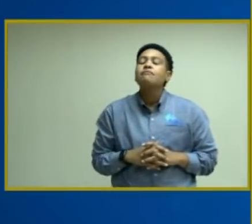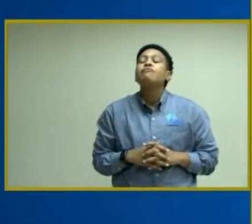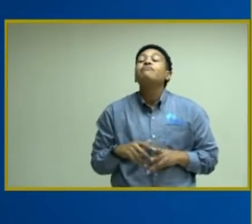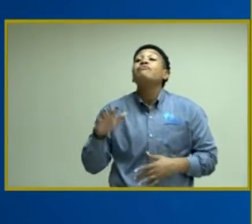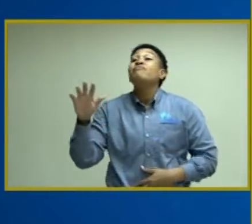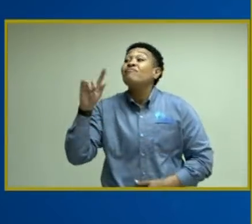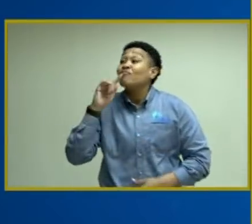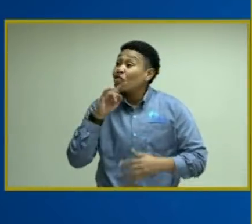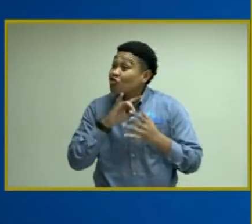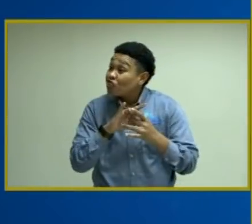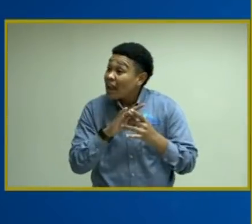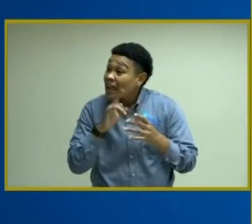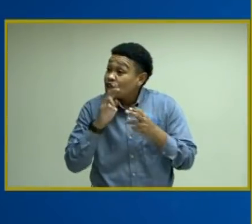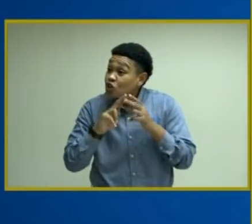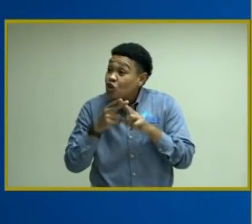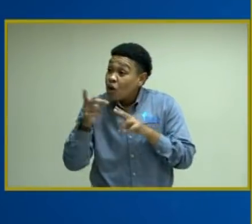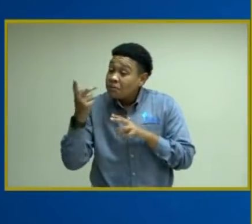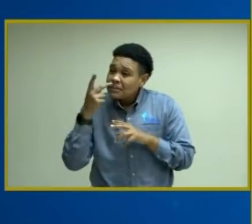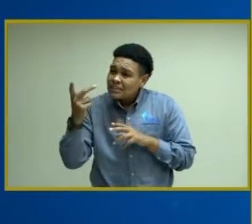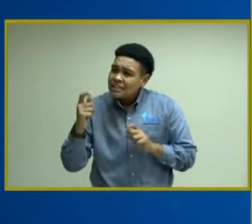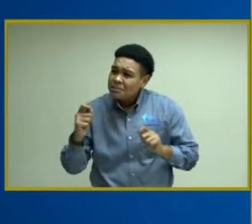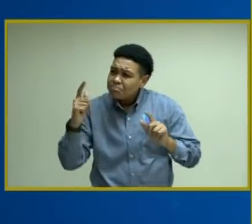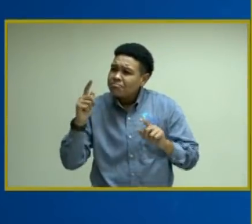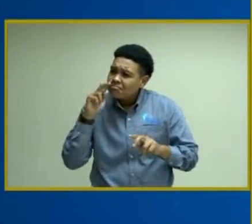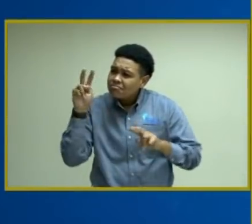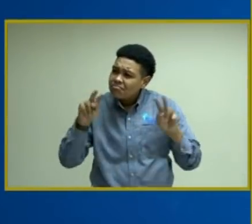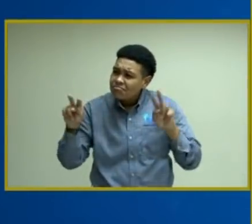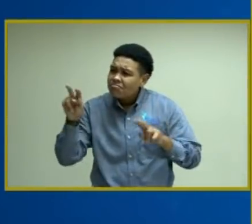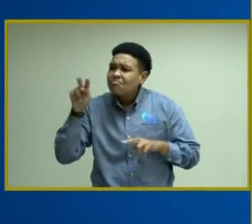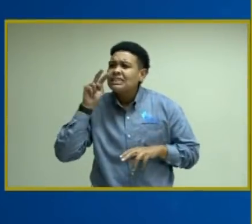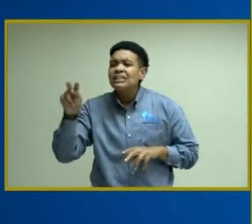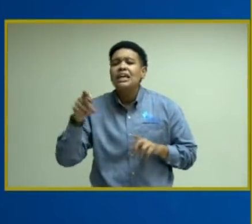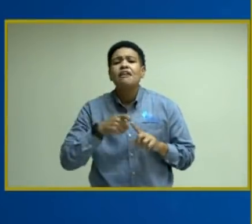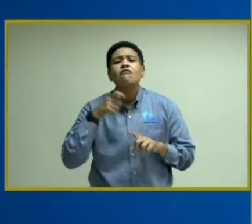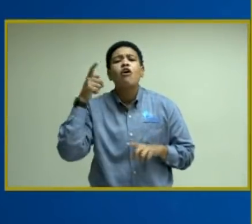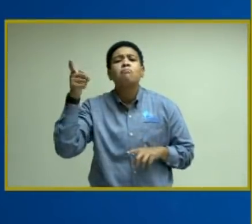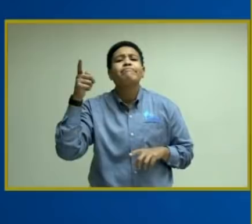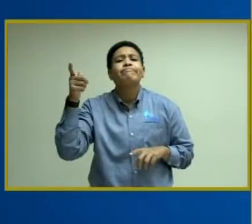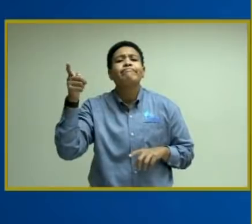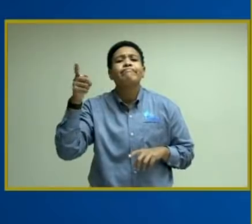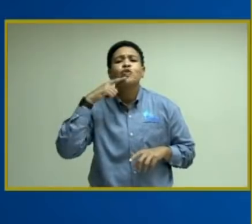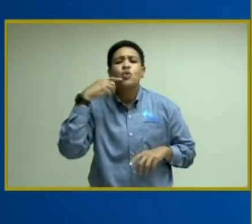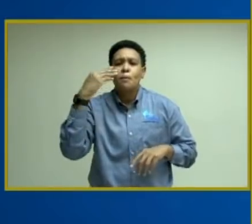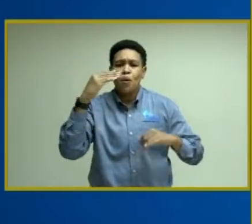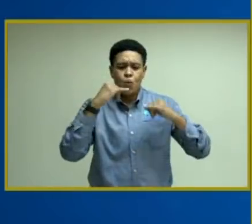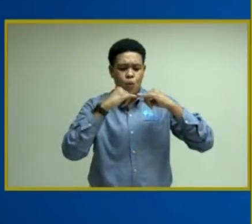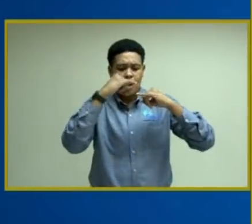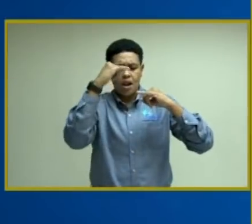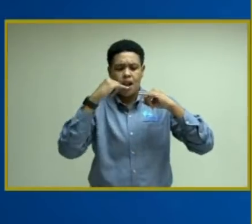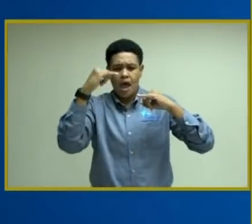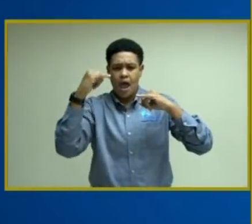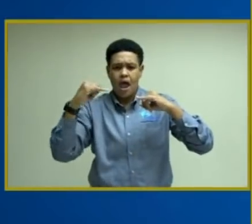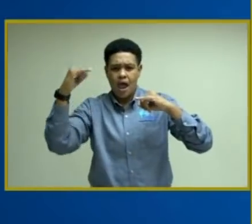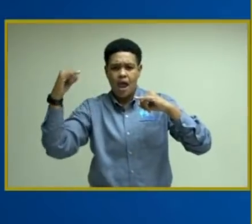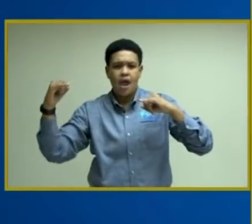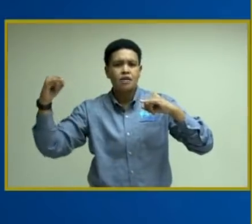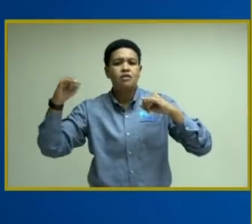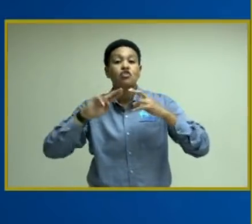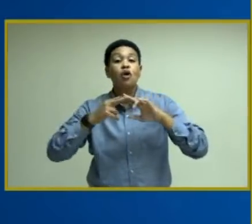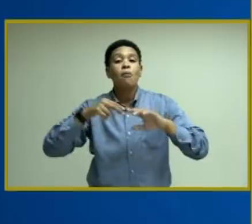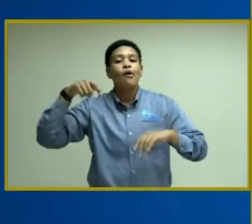In terms of the number of cases, you will see from the blue lines that the numbers are going